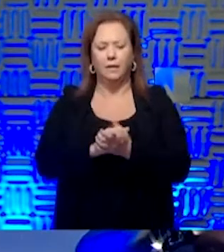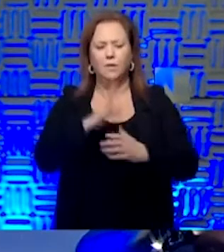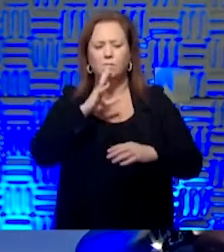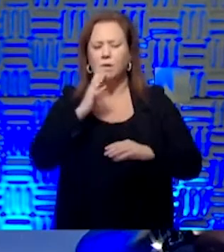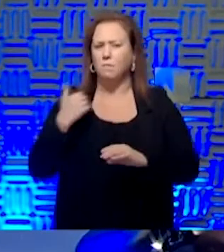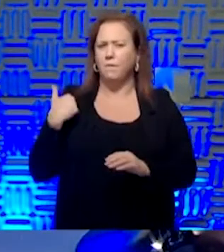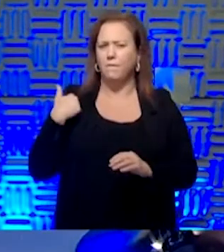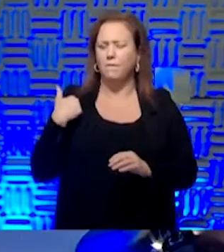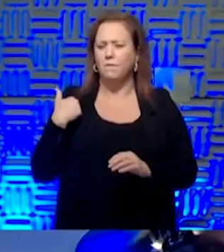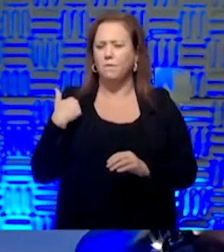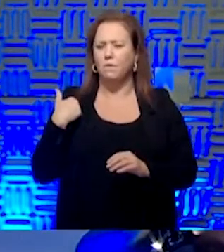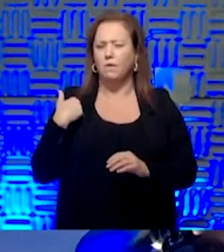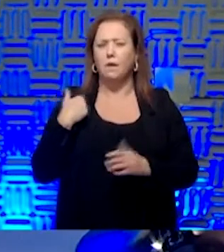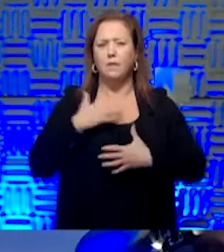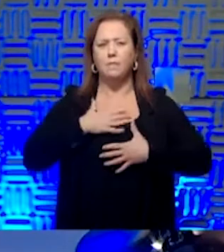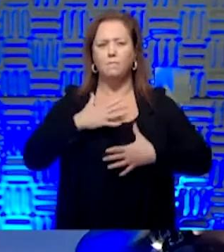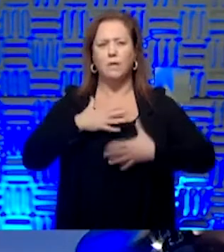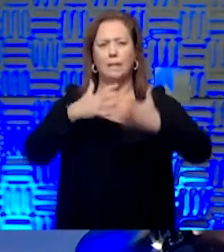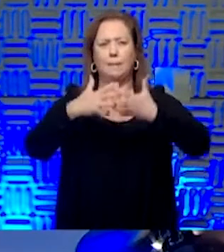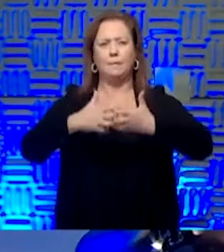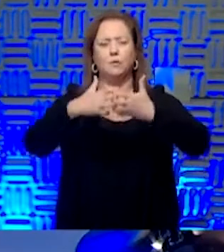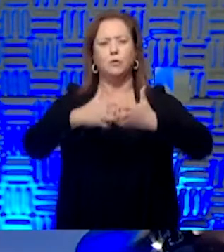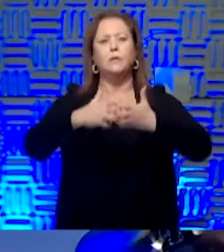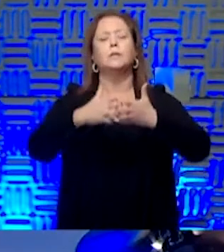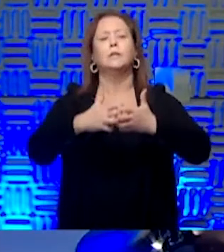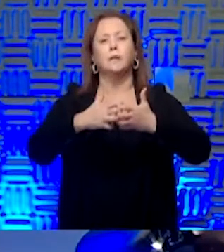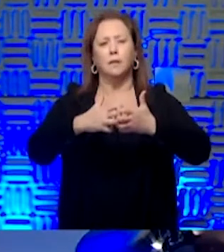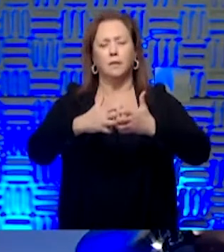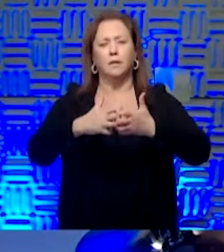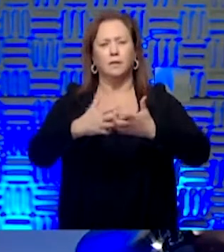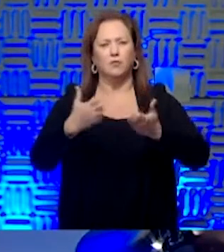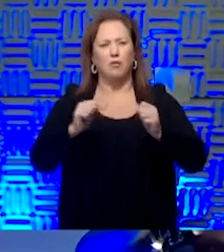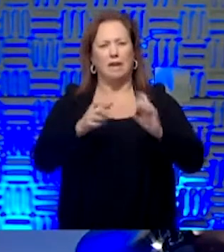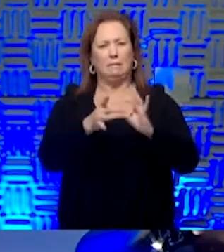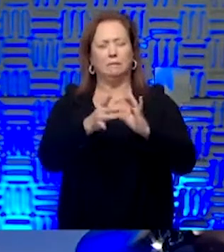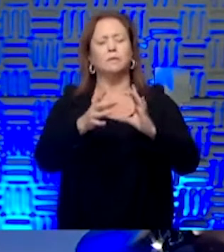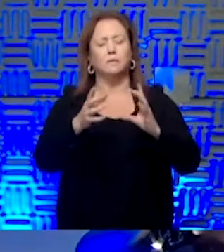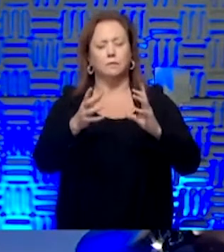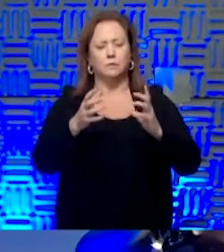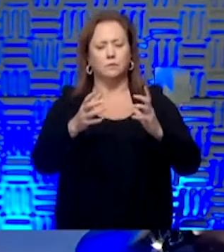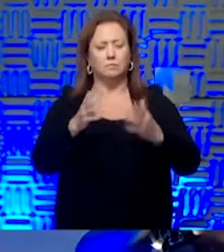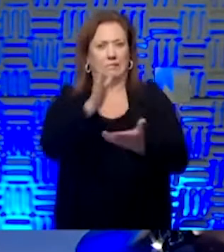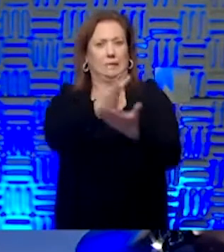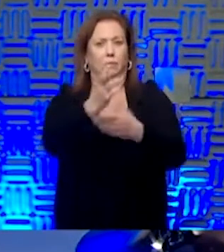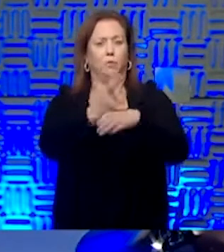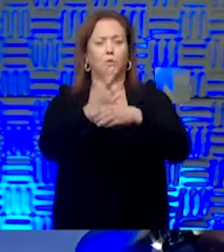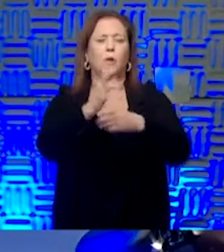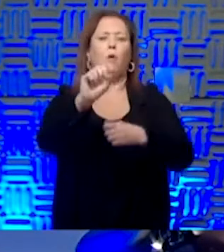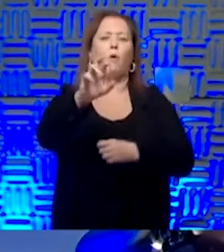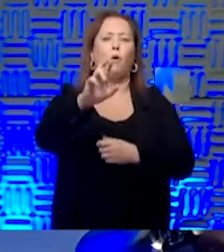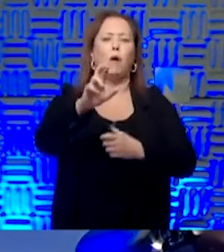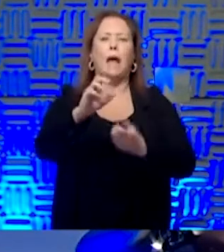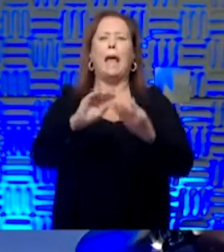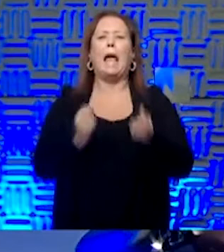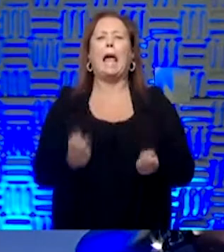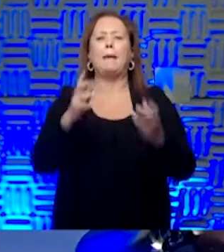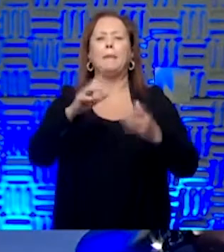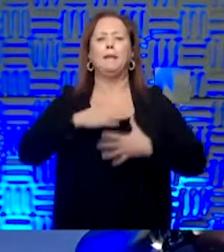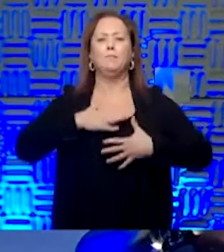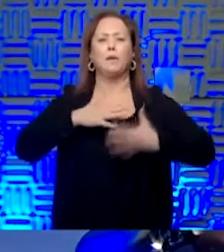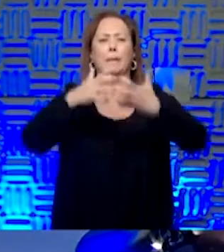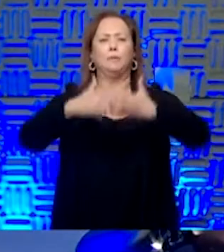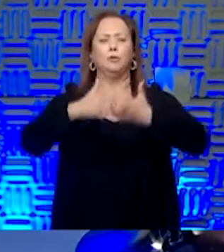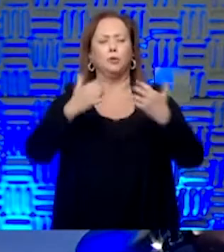about the ventilators and things and getting people off. How are you guys doing in terms of capacity of